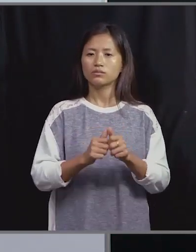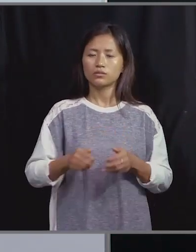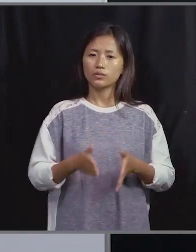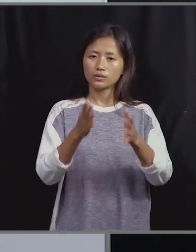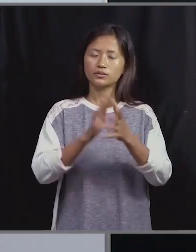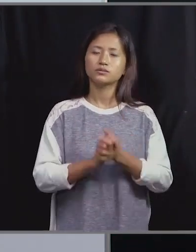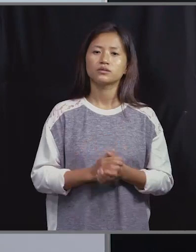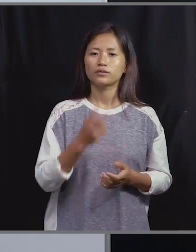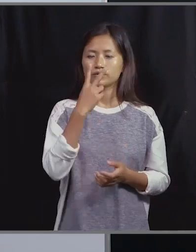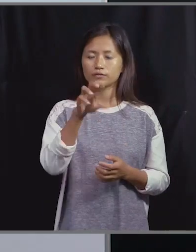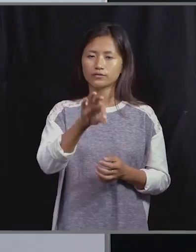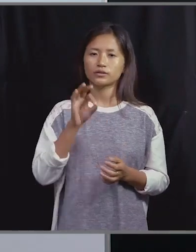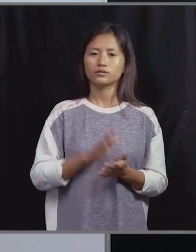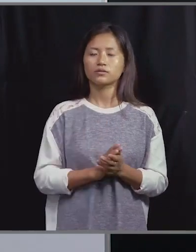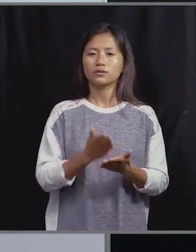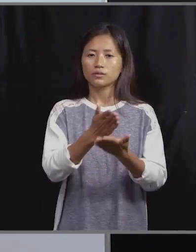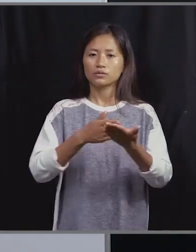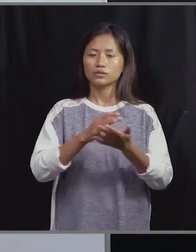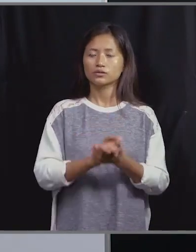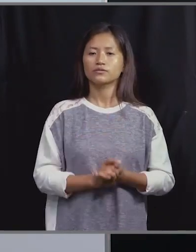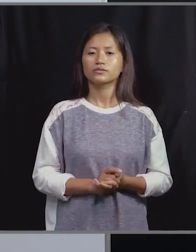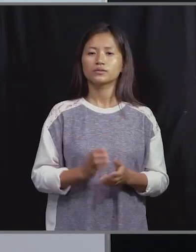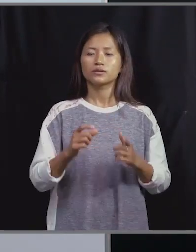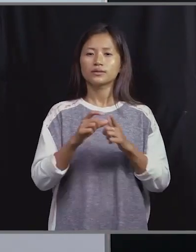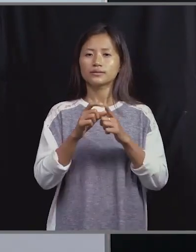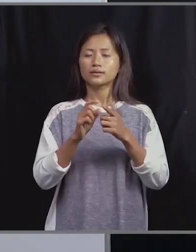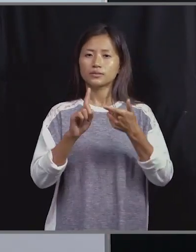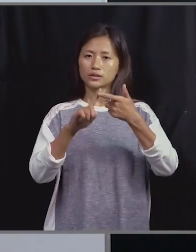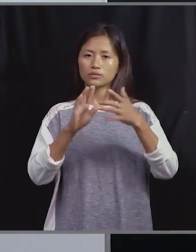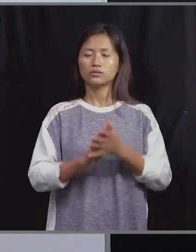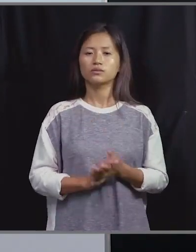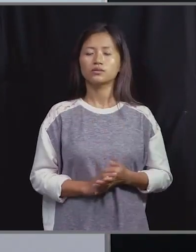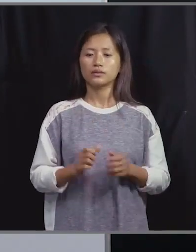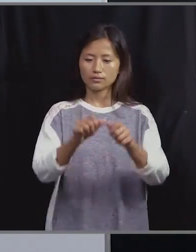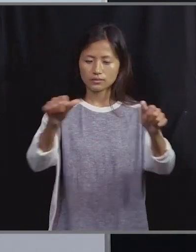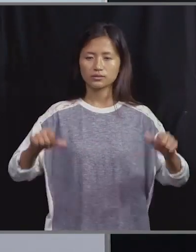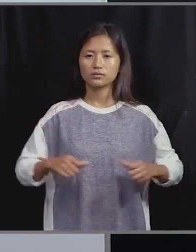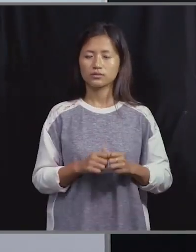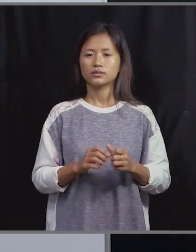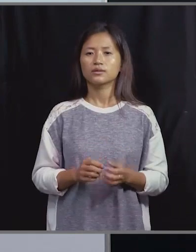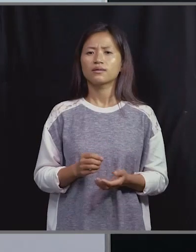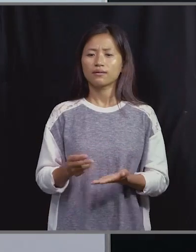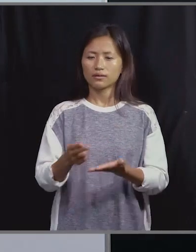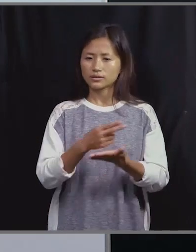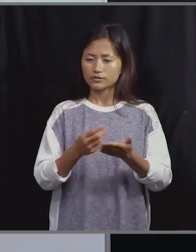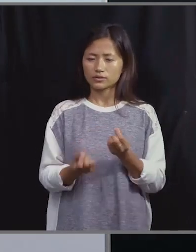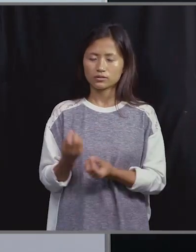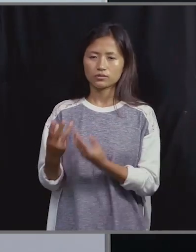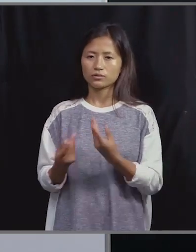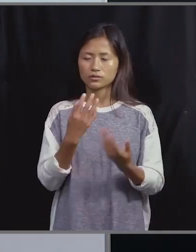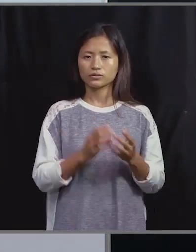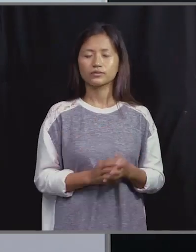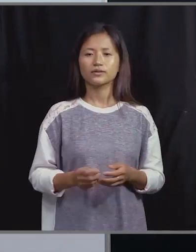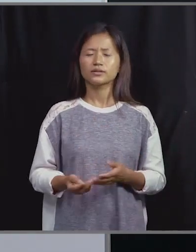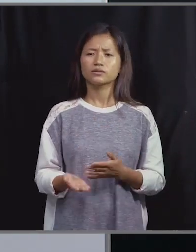find that the portion of the land known as Damin-e-Ko area, which they have been cultivating for so many years, for so